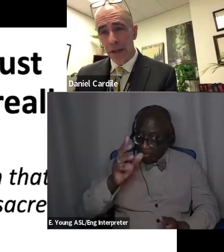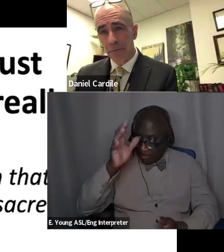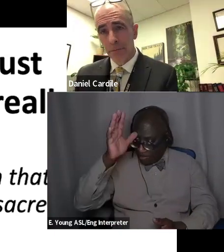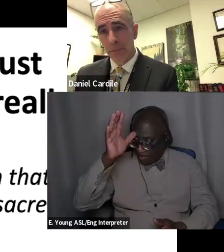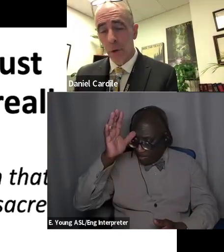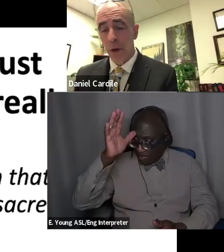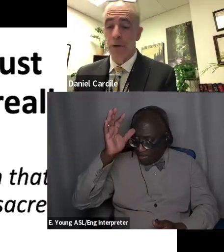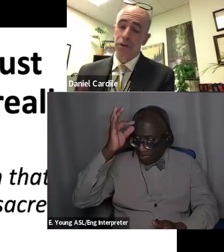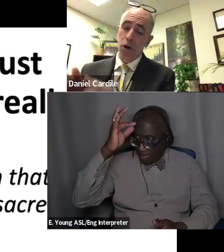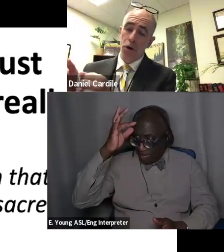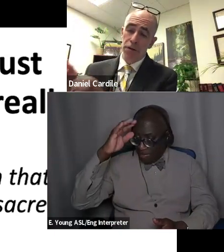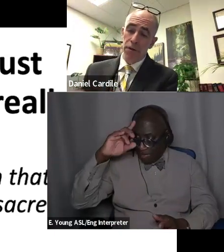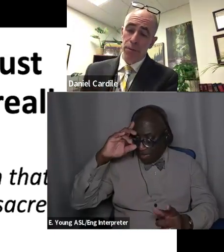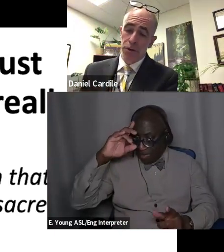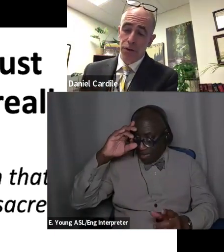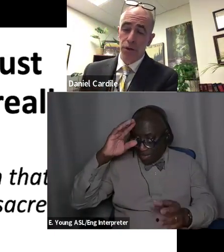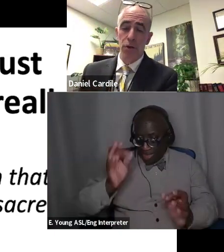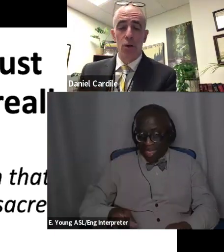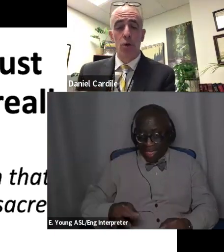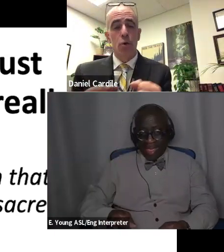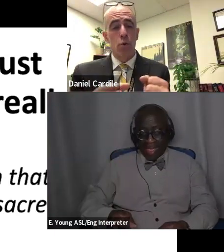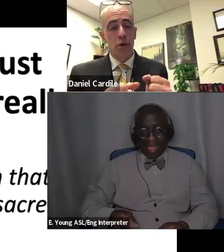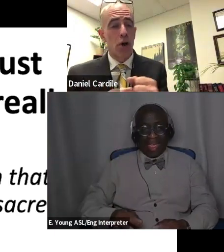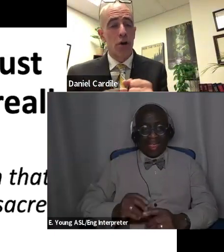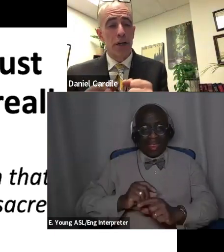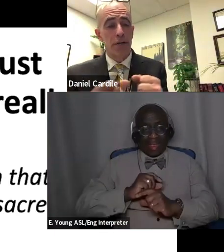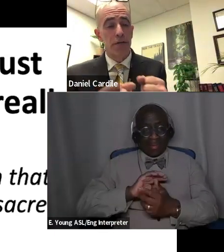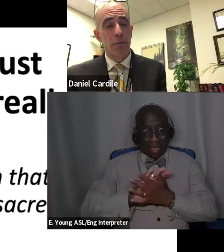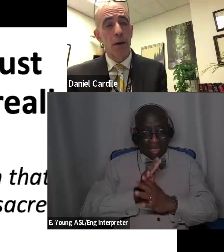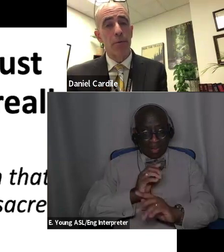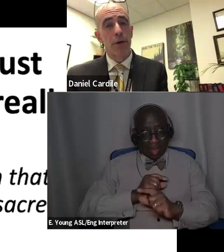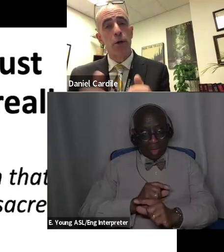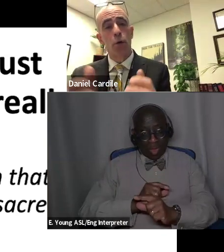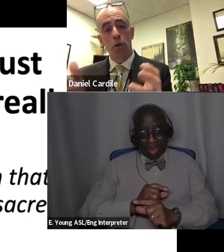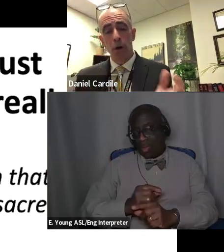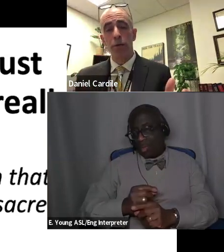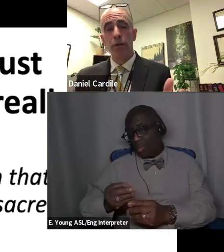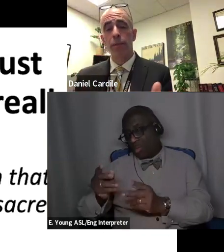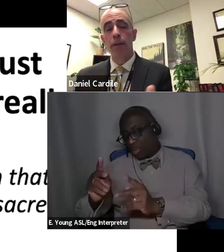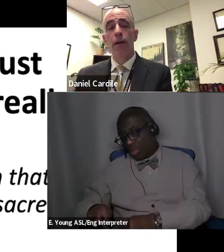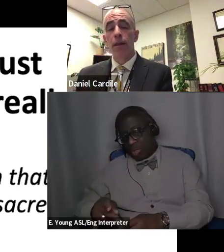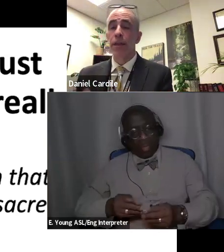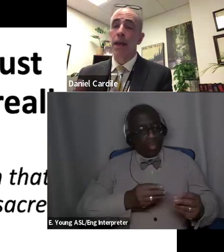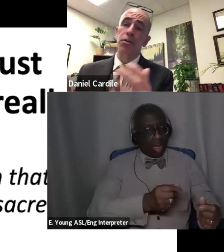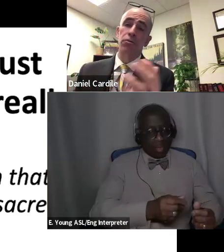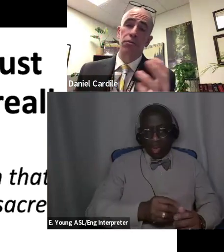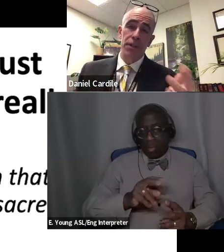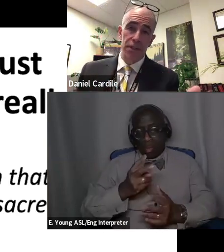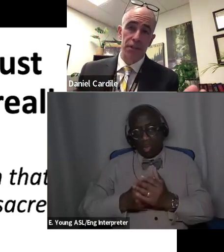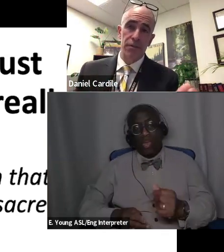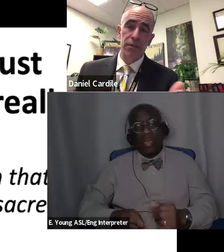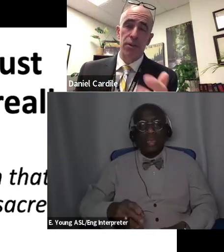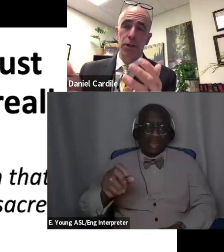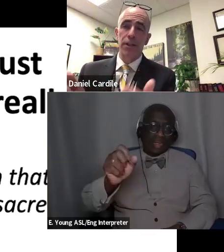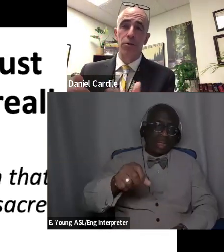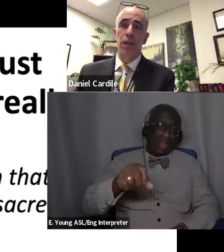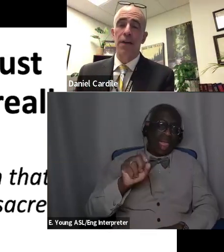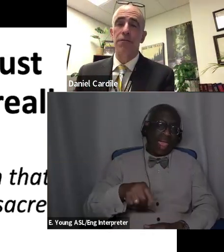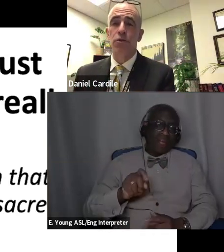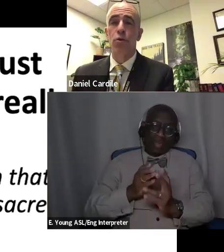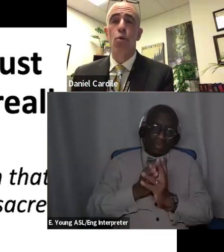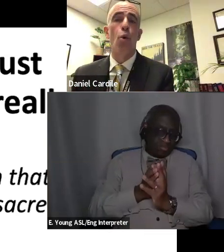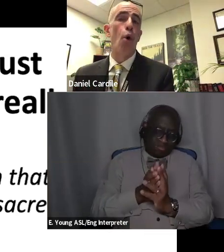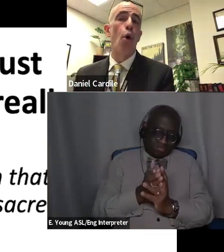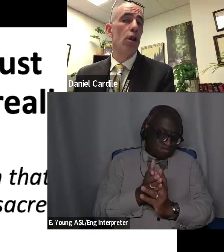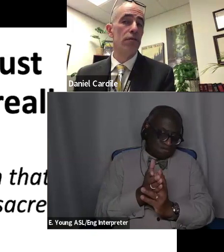the guardian, whether it's guardian of the person or guardian of the property or both, the answer is yes. You'll